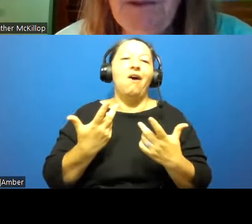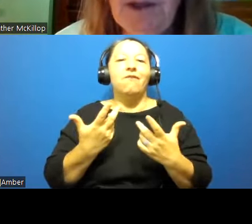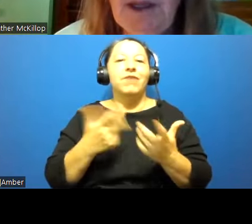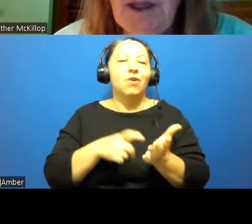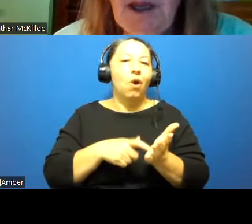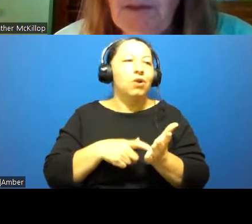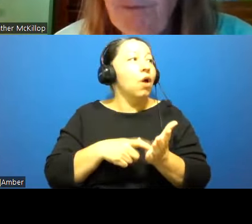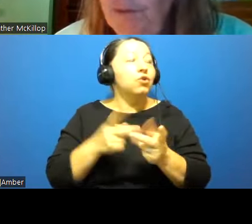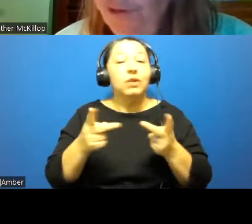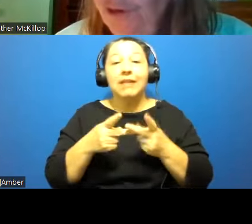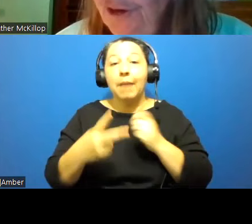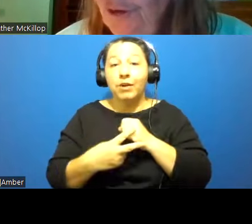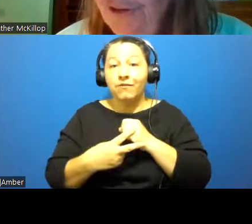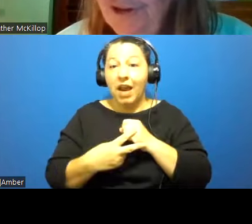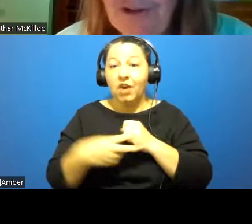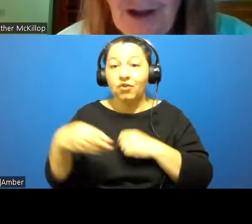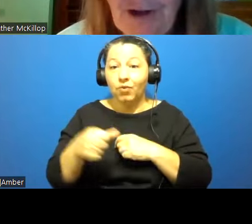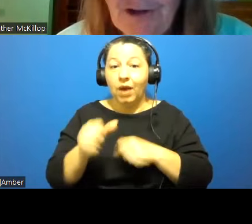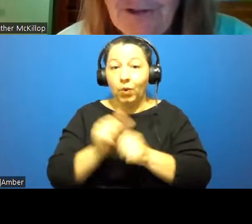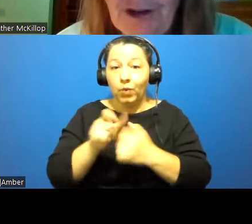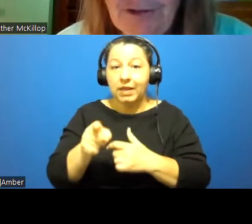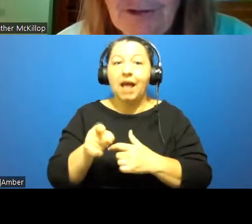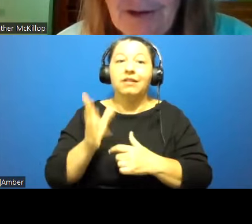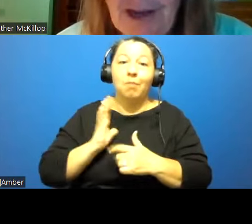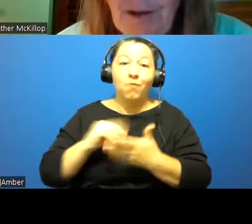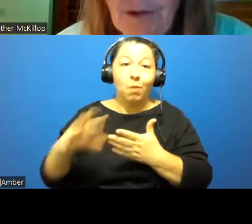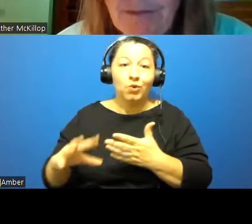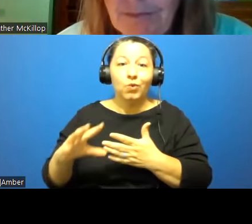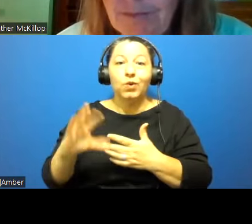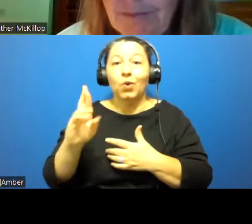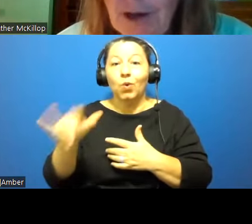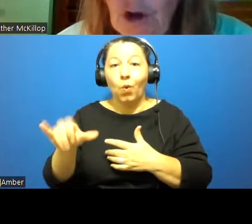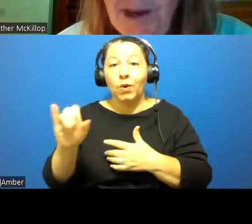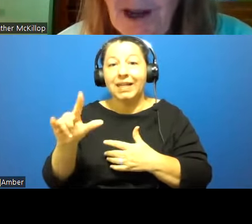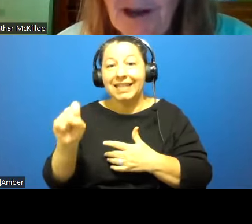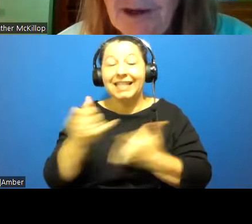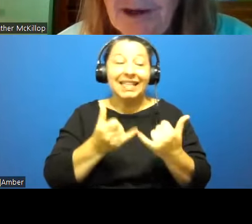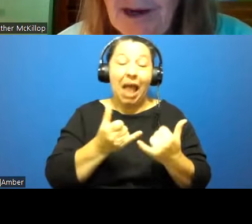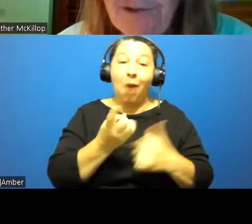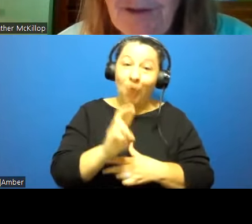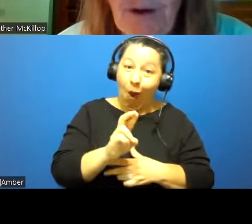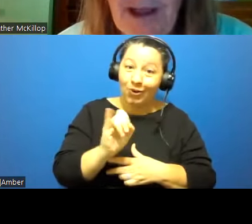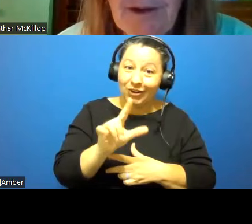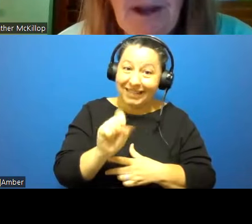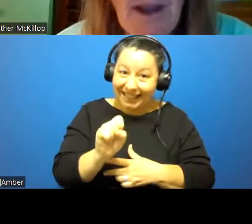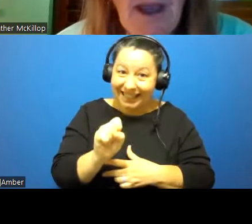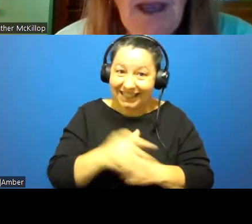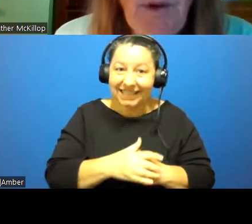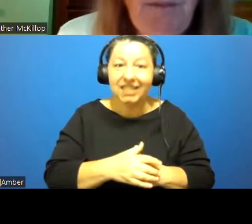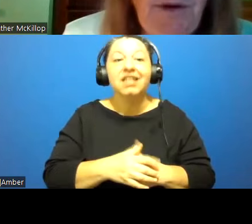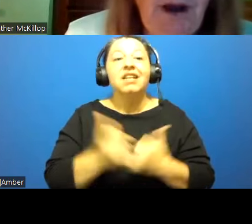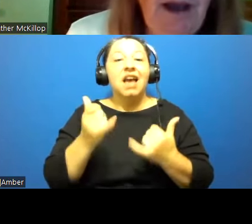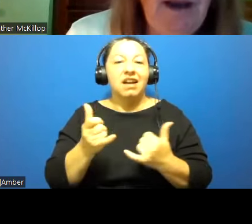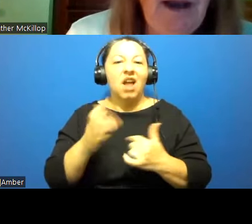on it with my former student, Corey Sills, now Dr. Sills, now co-PI on their NSF grant. And